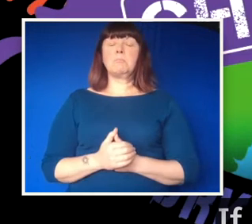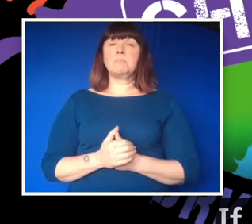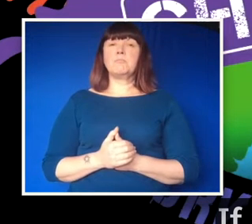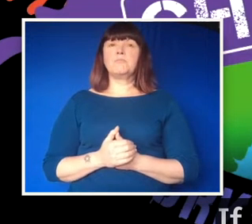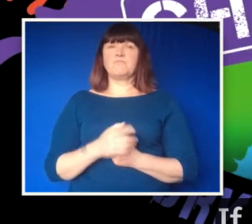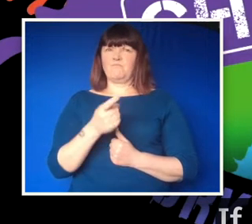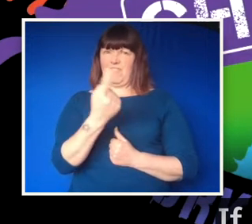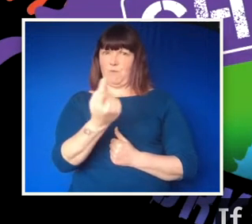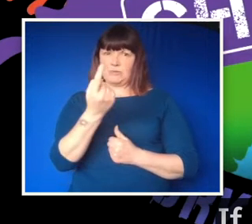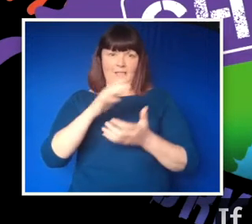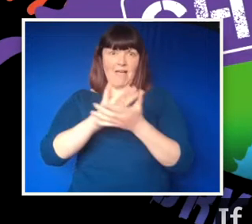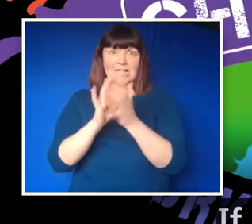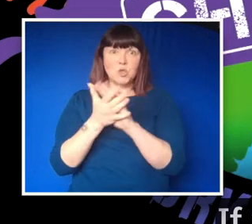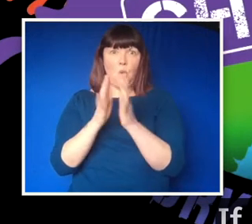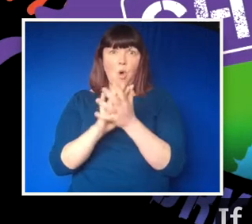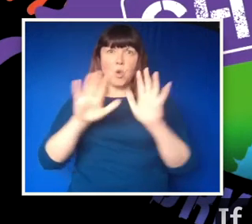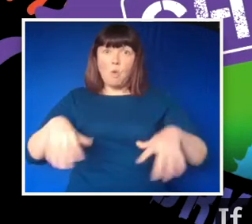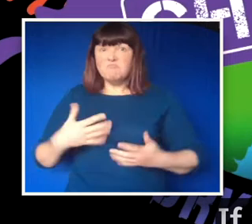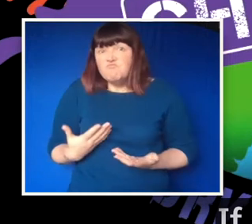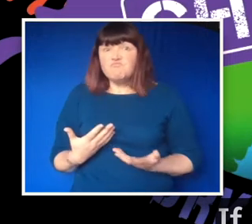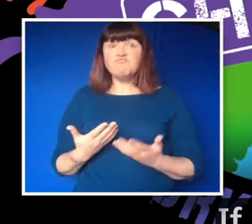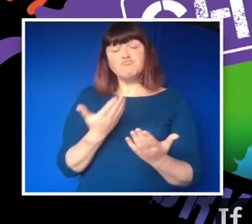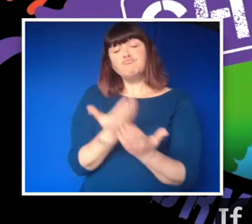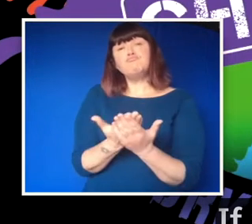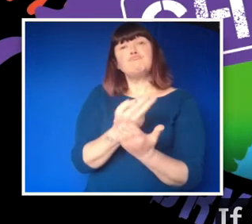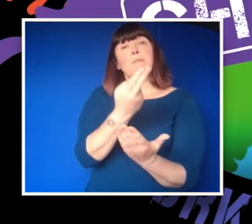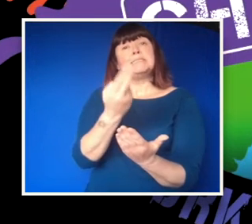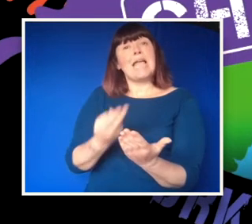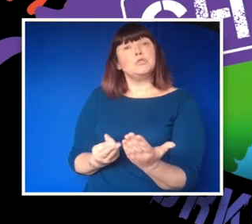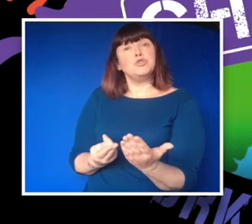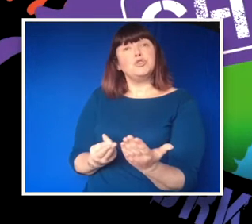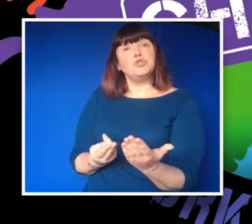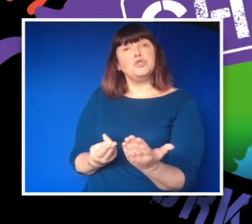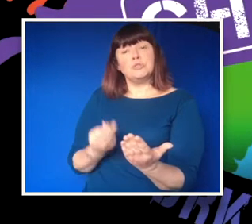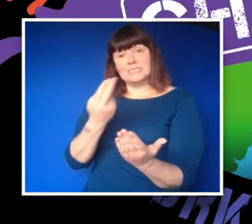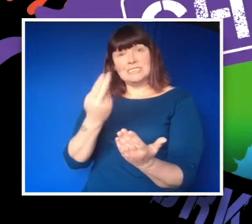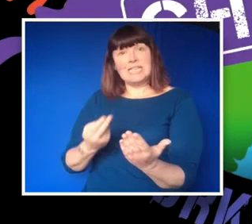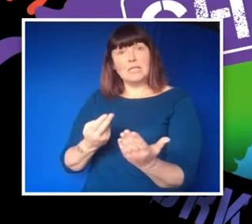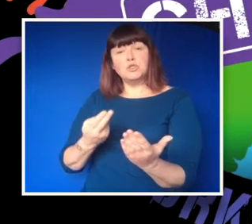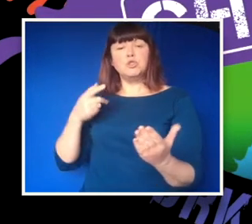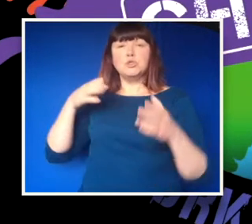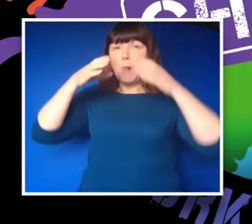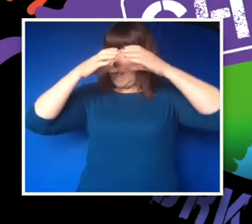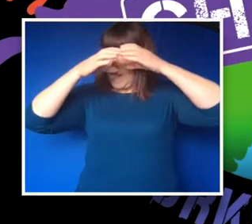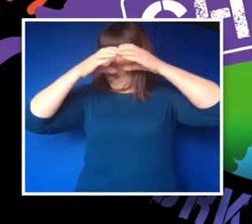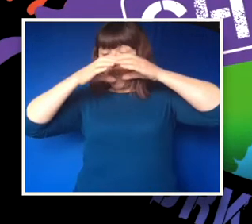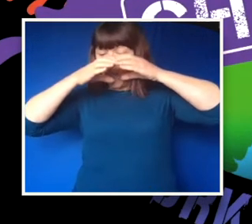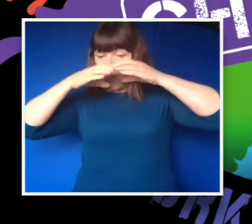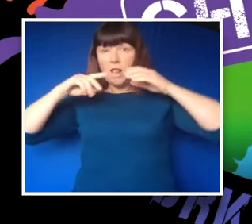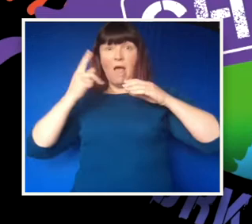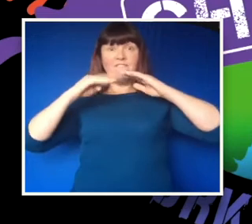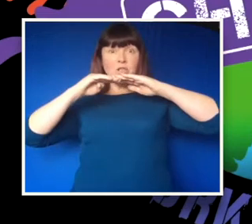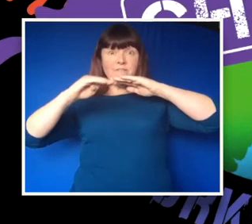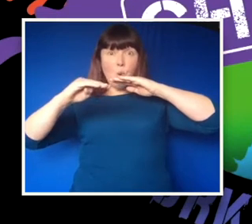If you're quite a hands-on person, you could start sketching out maybe a bird's eye view of the first floor, second floor, if